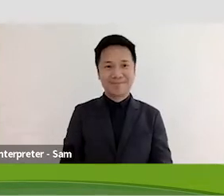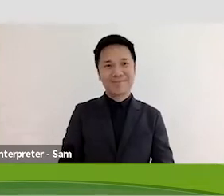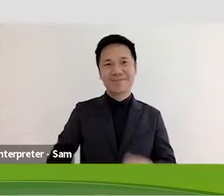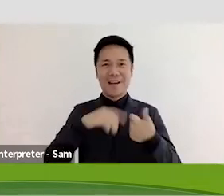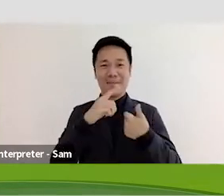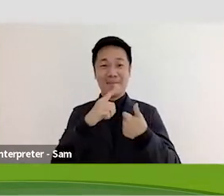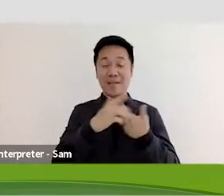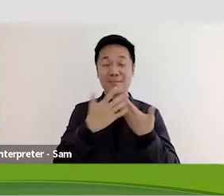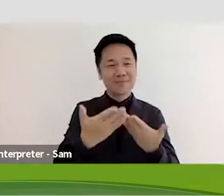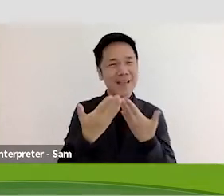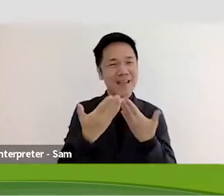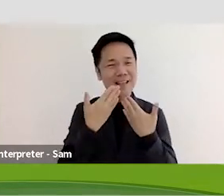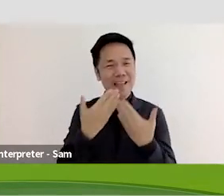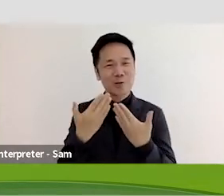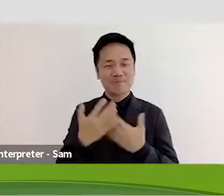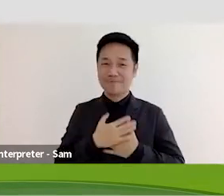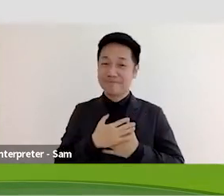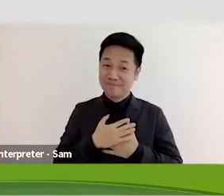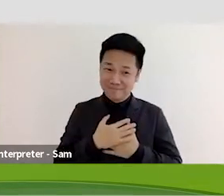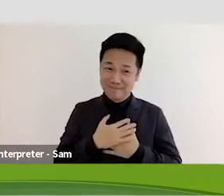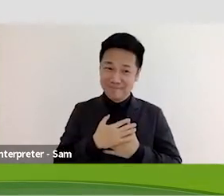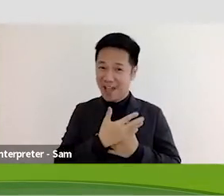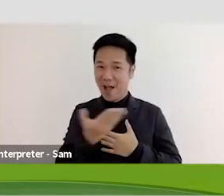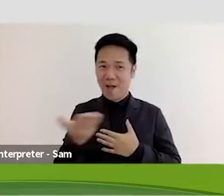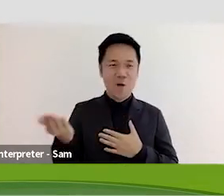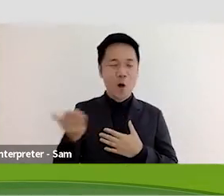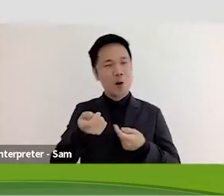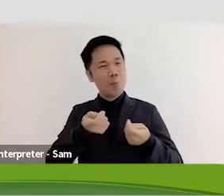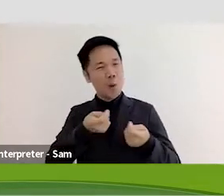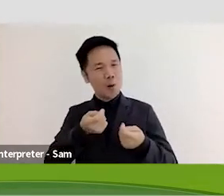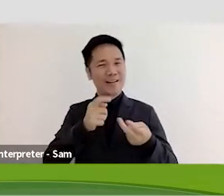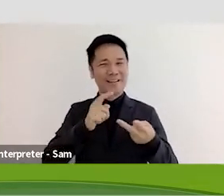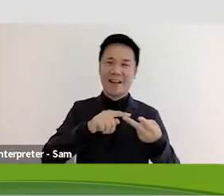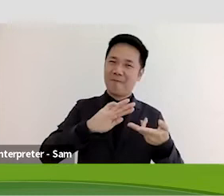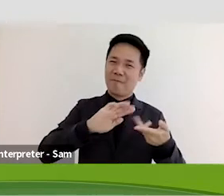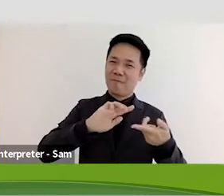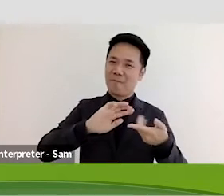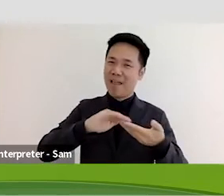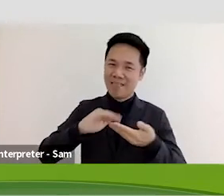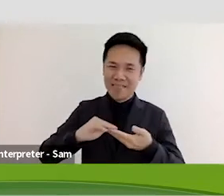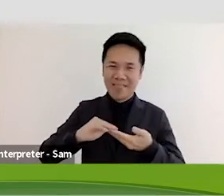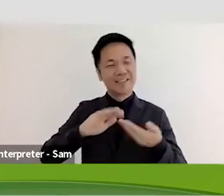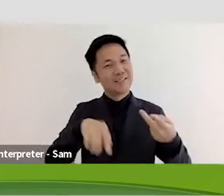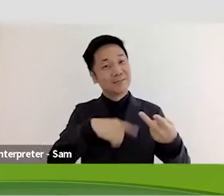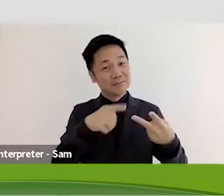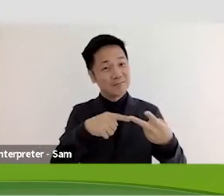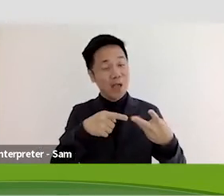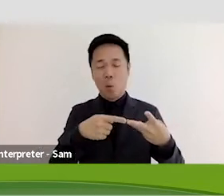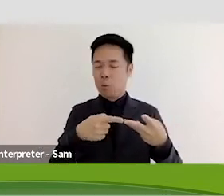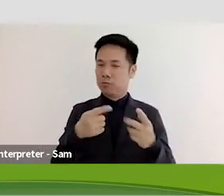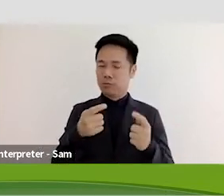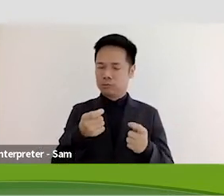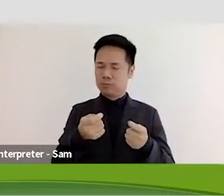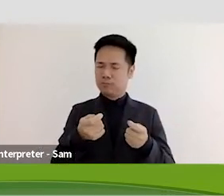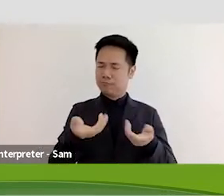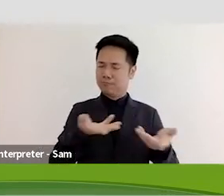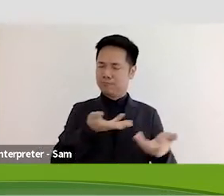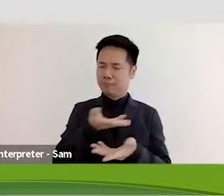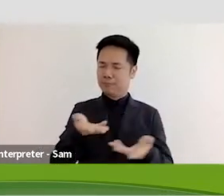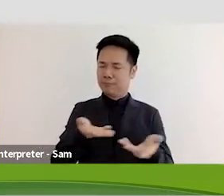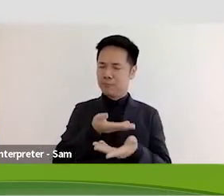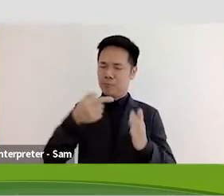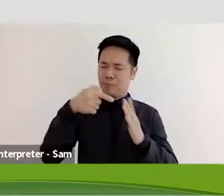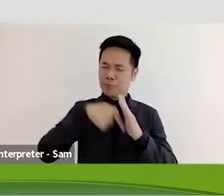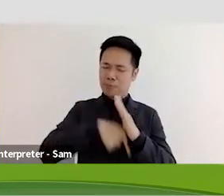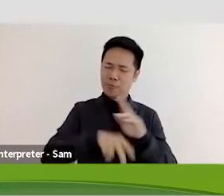all participants, panelists, and moderators for engaging in these insightful discussions on both the status quo